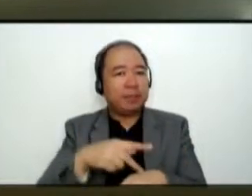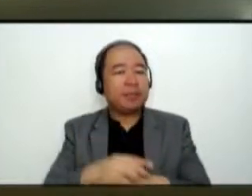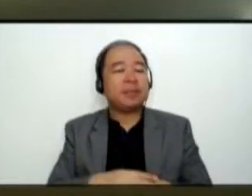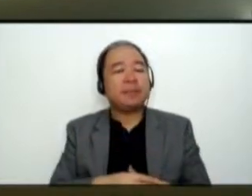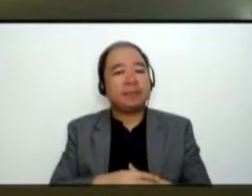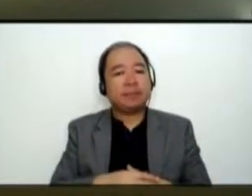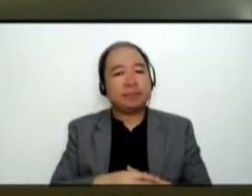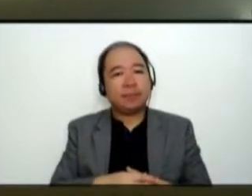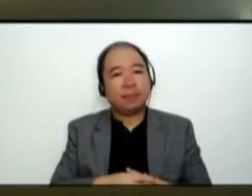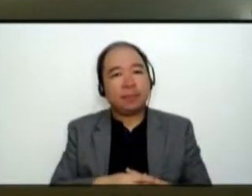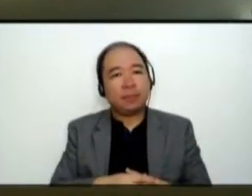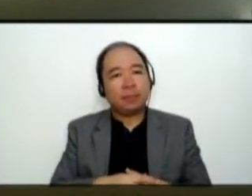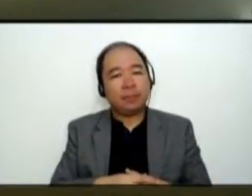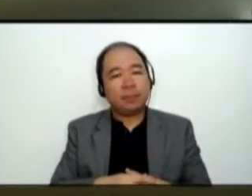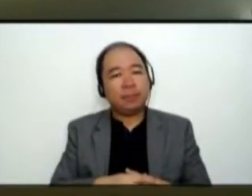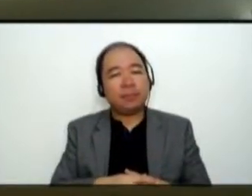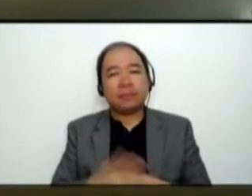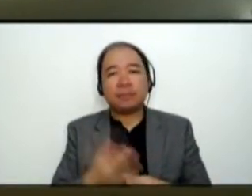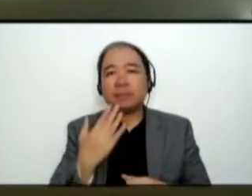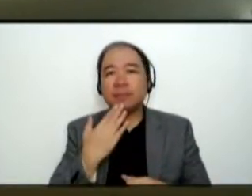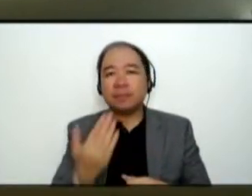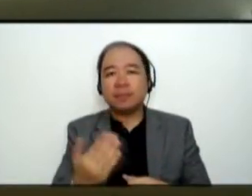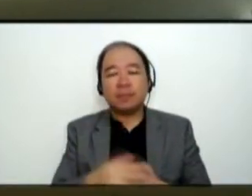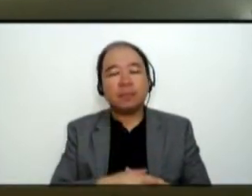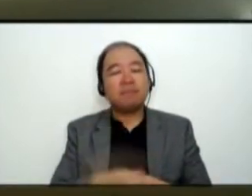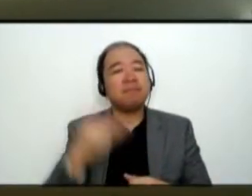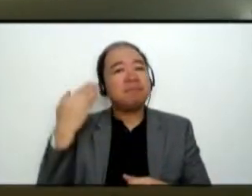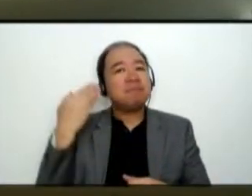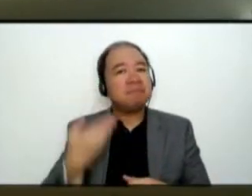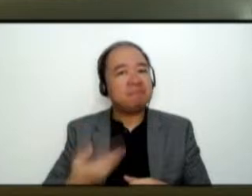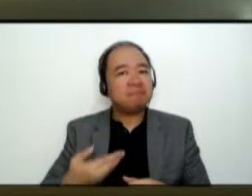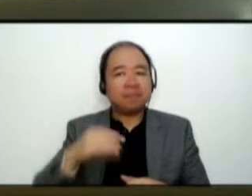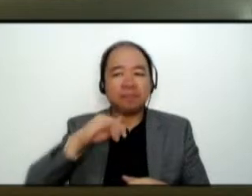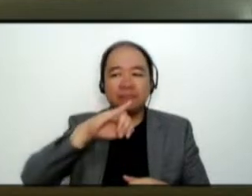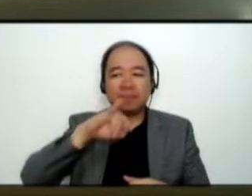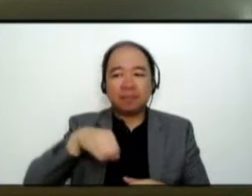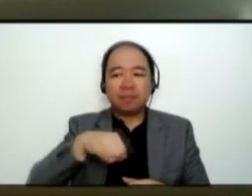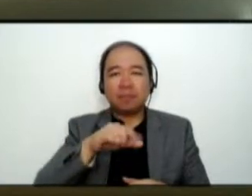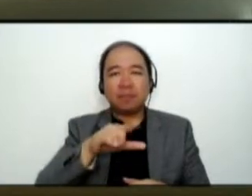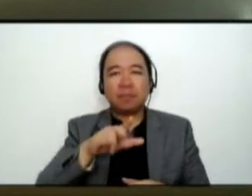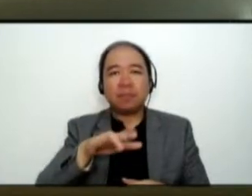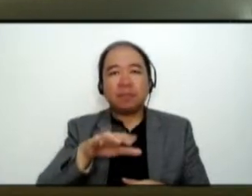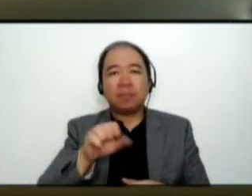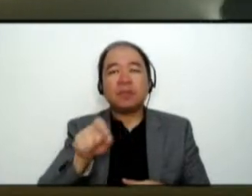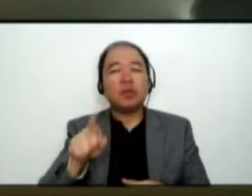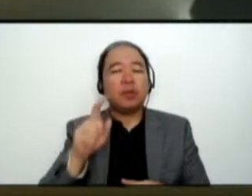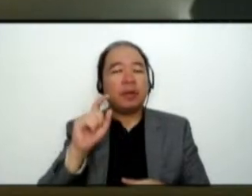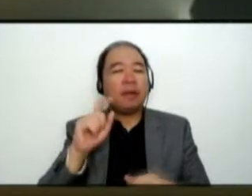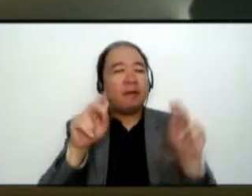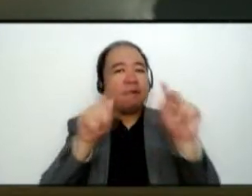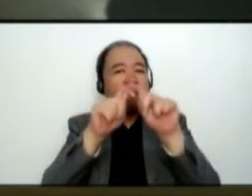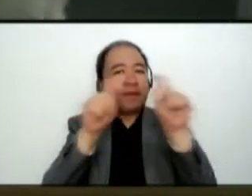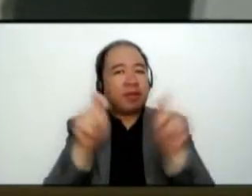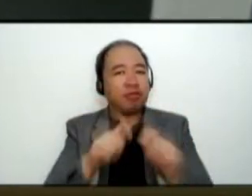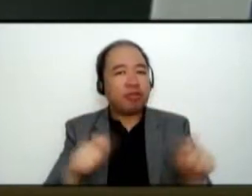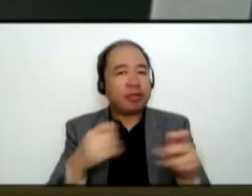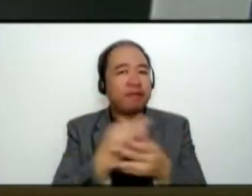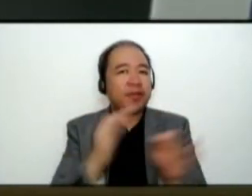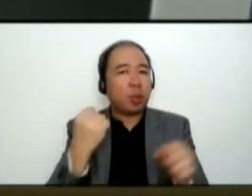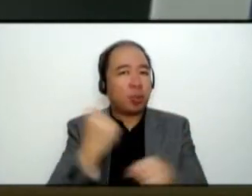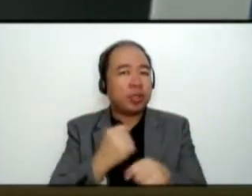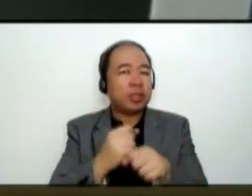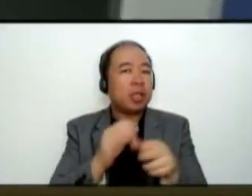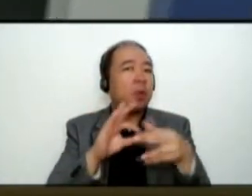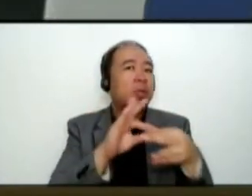floor. Thank you, Mr. Chair. I'm Julius Kainglet from the Federation of Free Workers, an affiliate of the International Trade